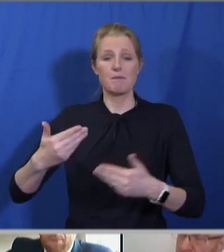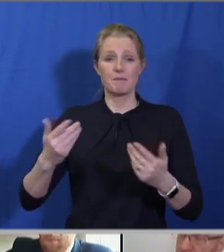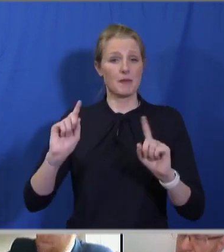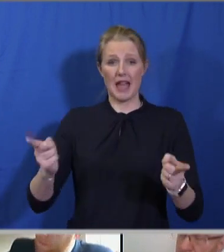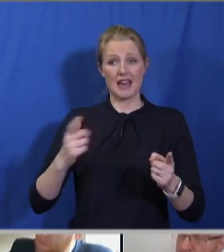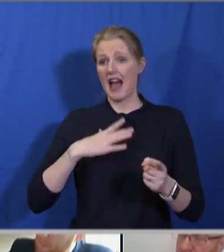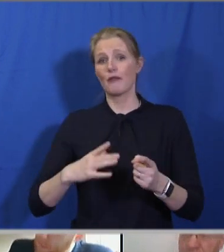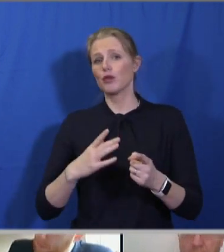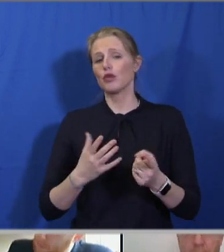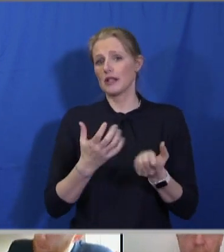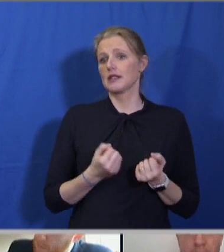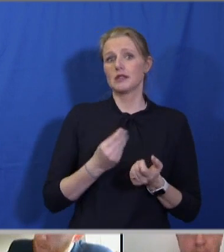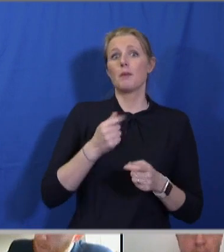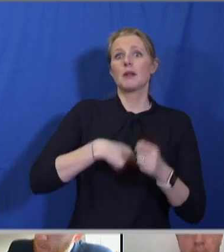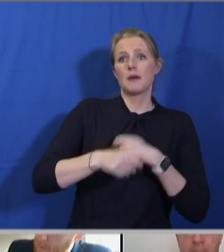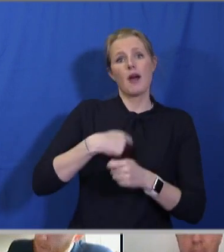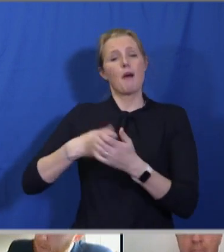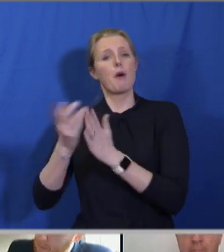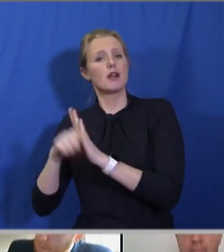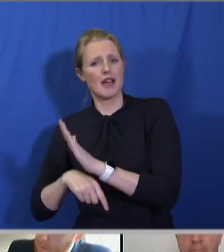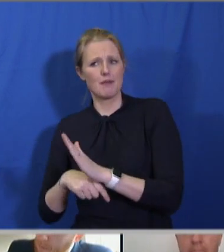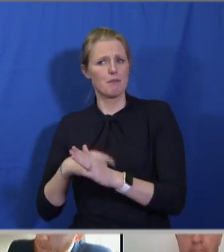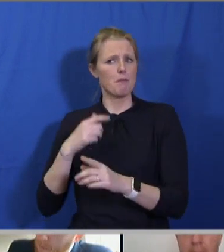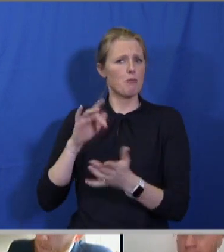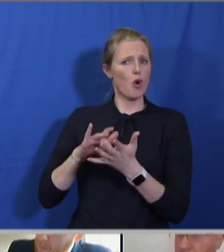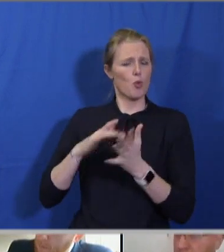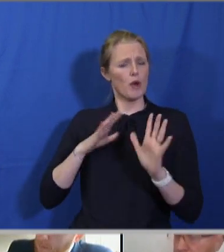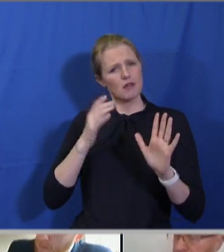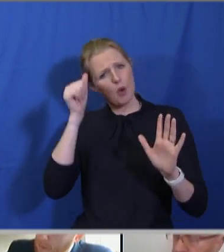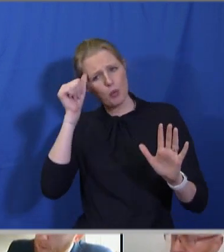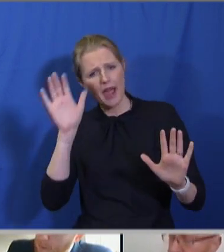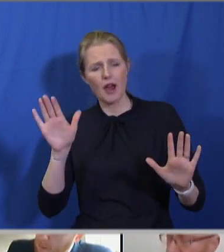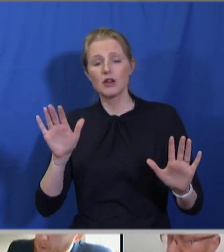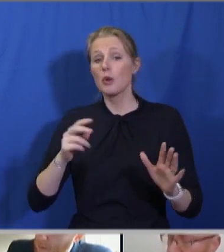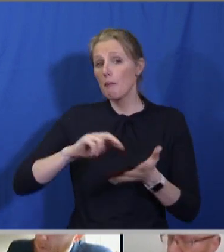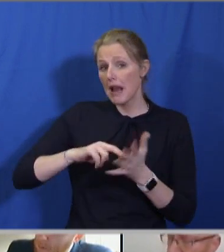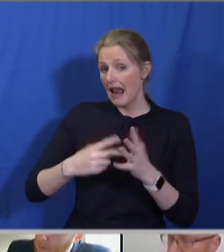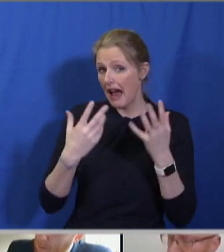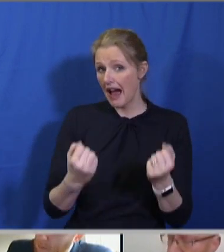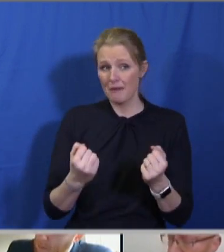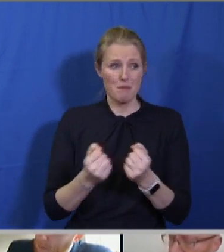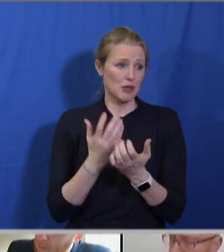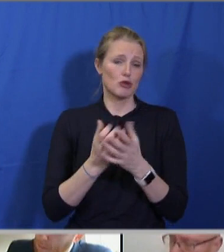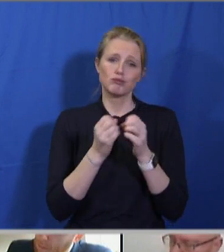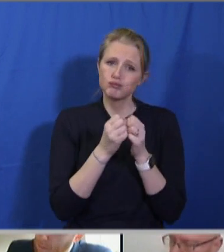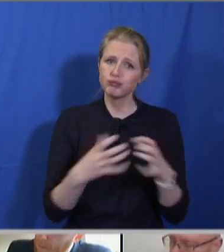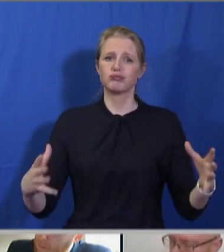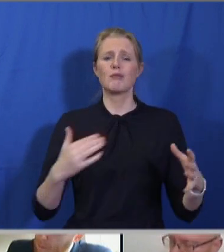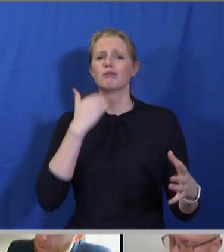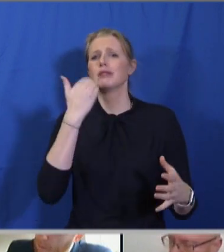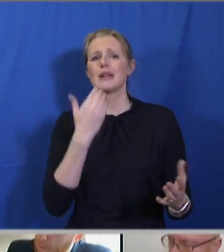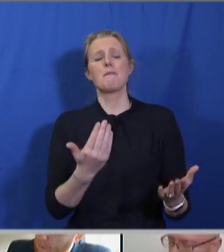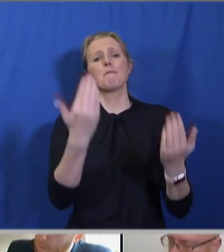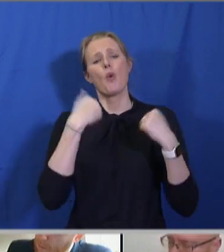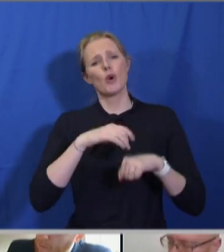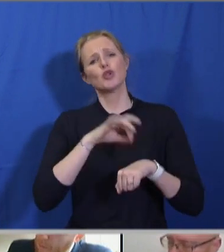be a realisation of that. So what plans and preparations are being put in place to ensure that we have the numbers, not